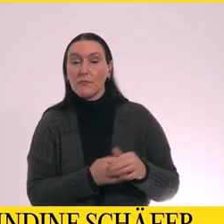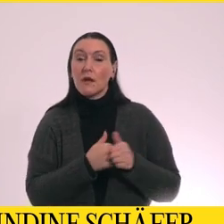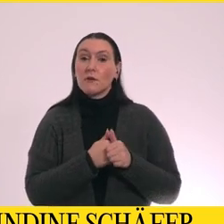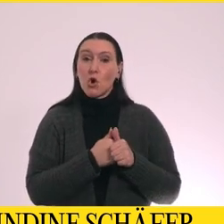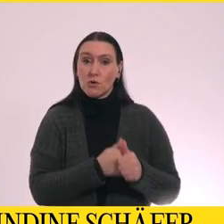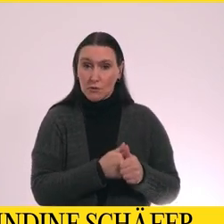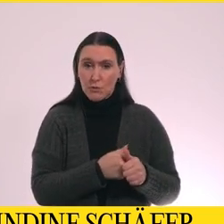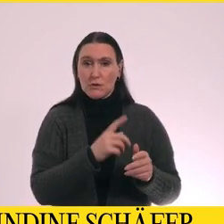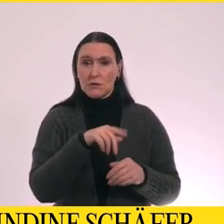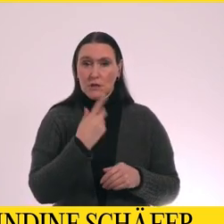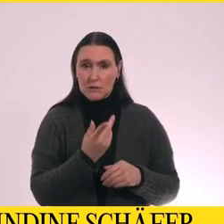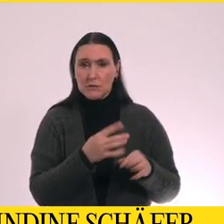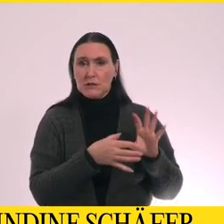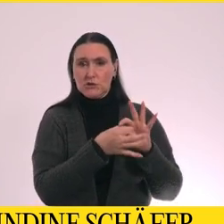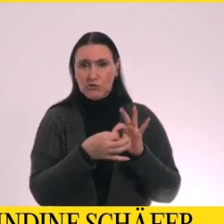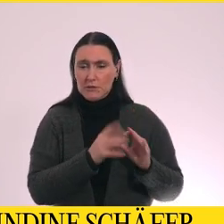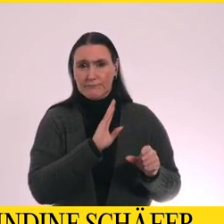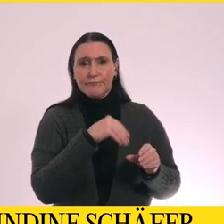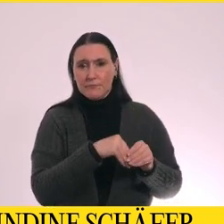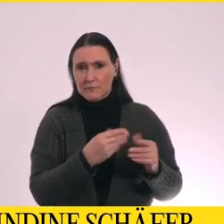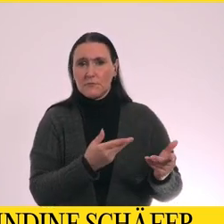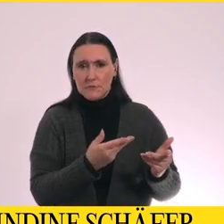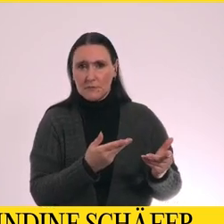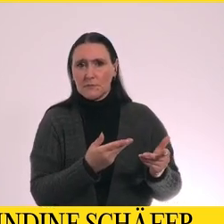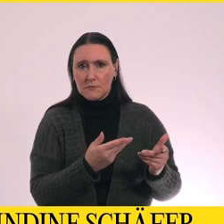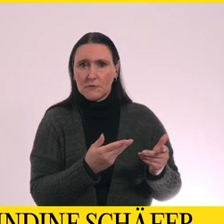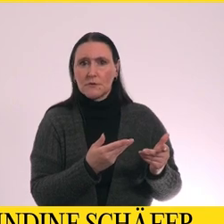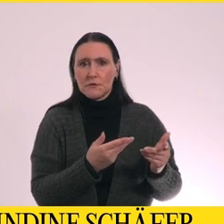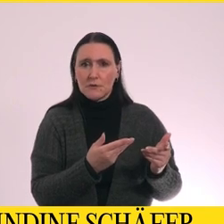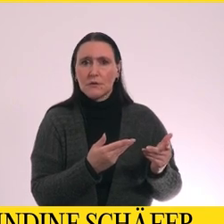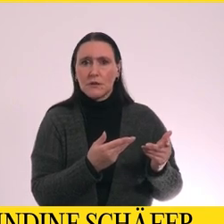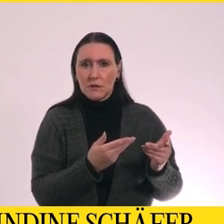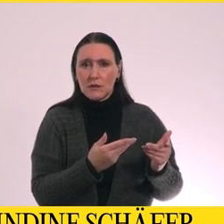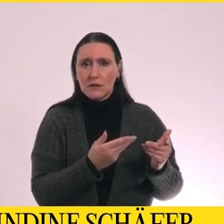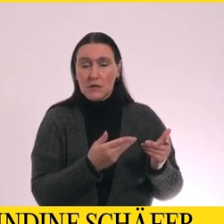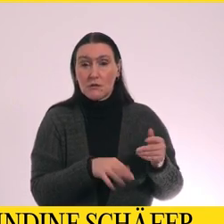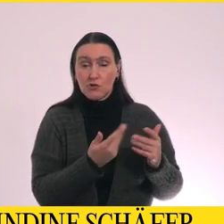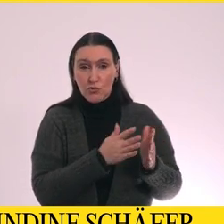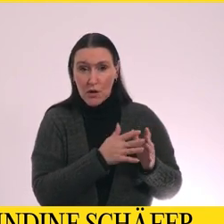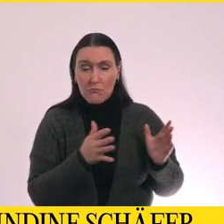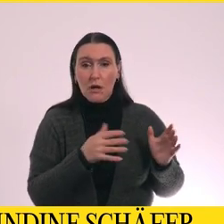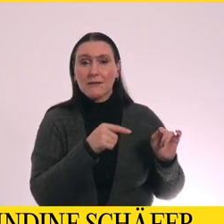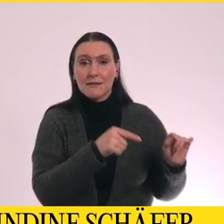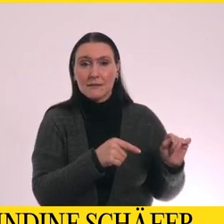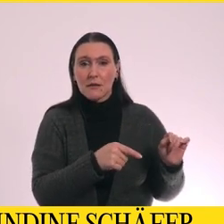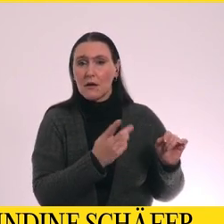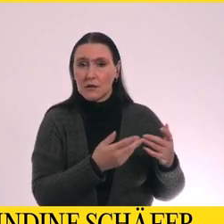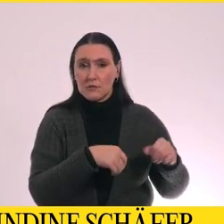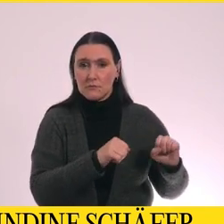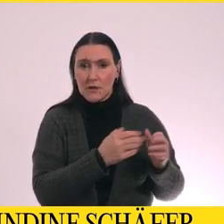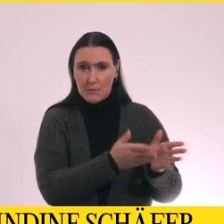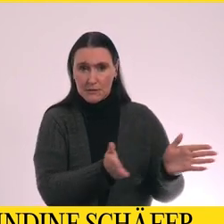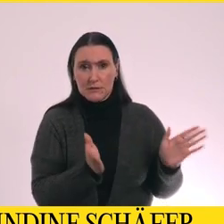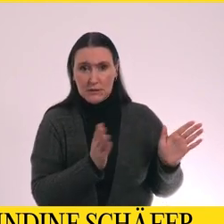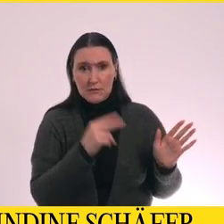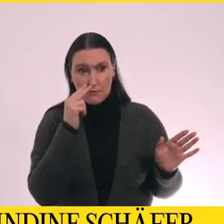is inside the chain every day. So this separates from the capacity to act, basically.